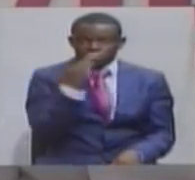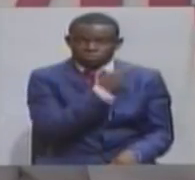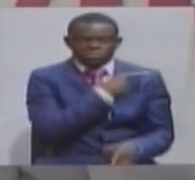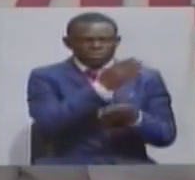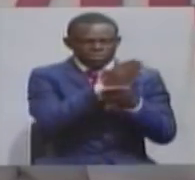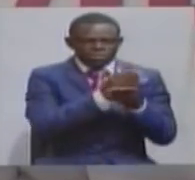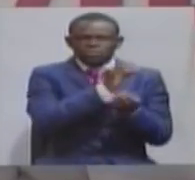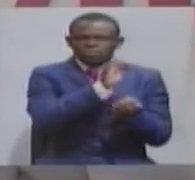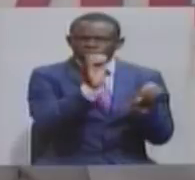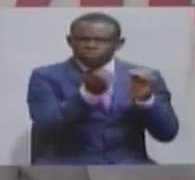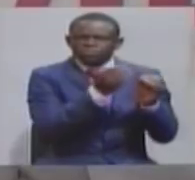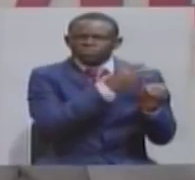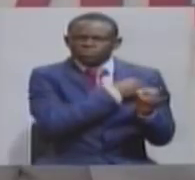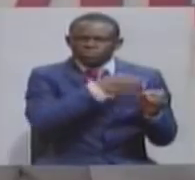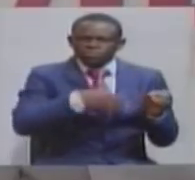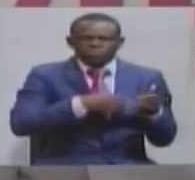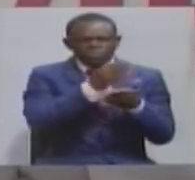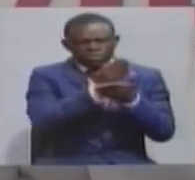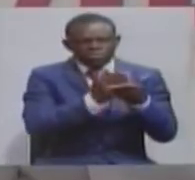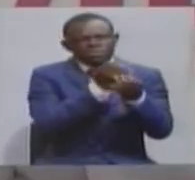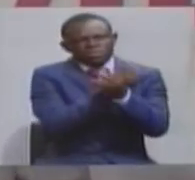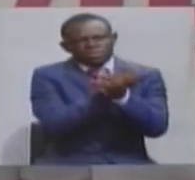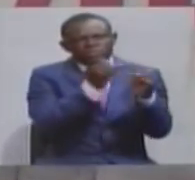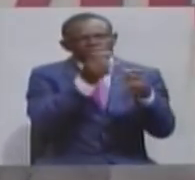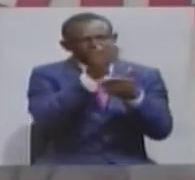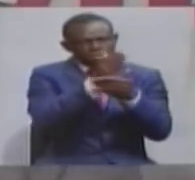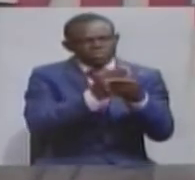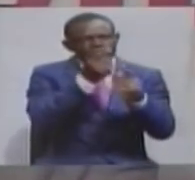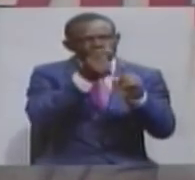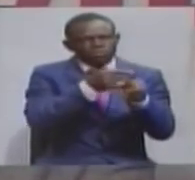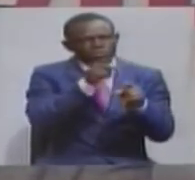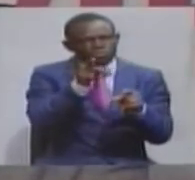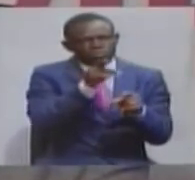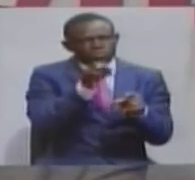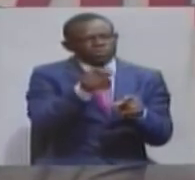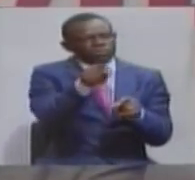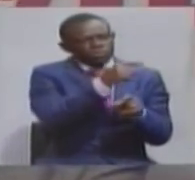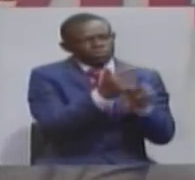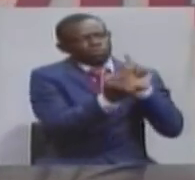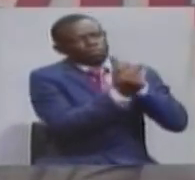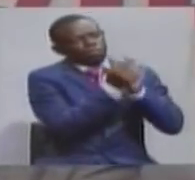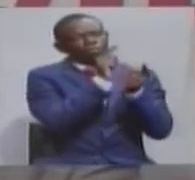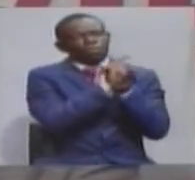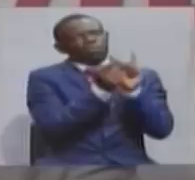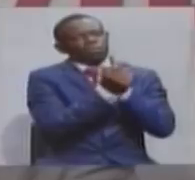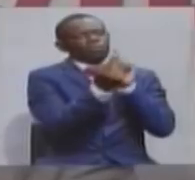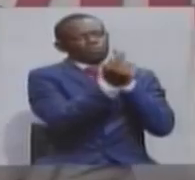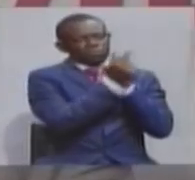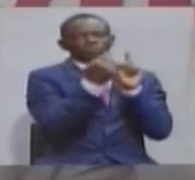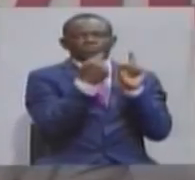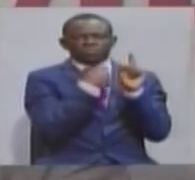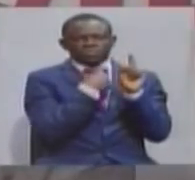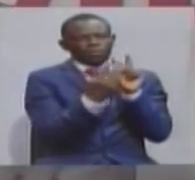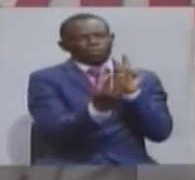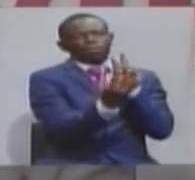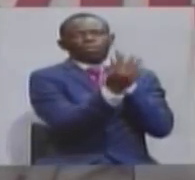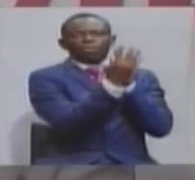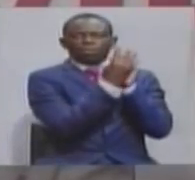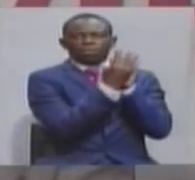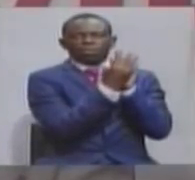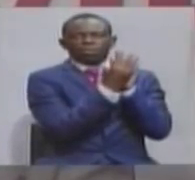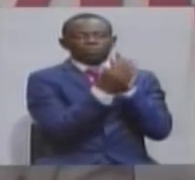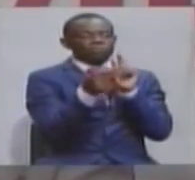players, some are independents, some are from the ruling party. They came to me and they said, Minister, the date you suggested, the 12th, is the day of opening